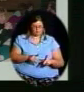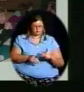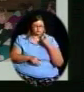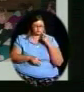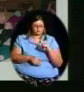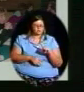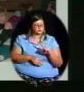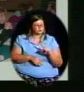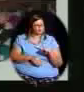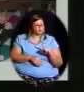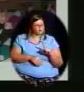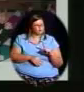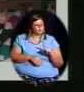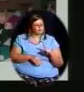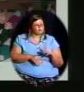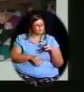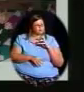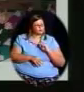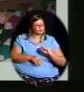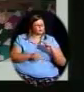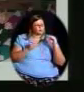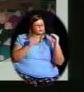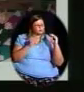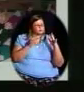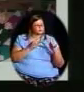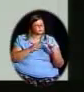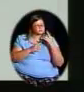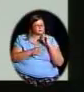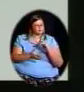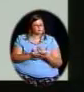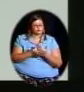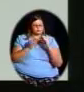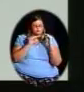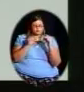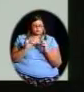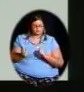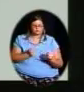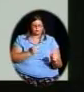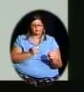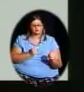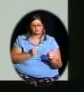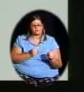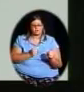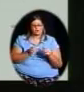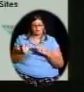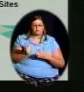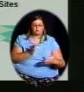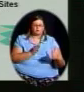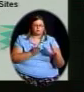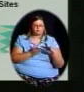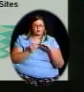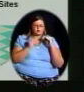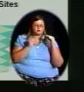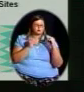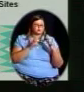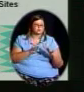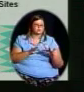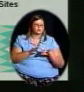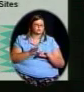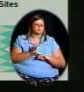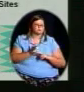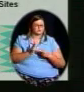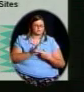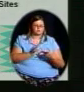about new curriculums, new materials, and new teaching strategies. In addition, preparing our teachers to teach means that we have to make sure they